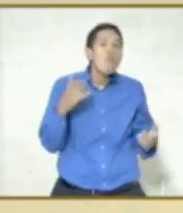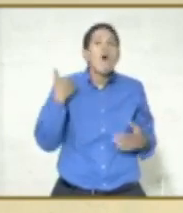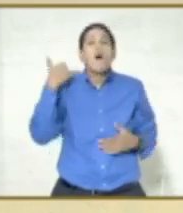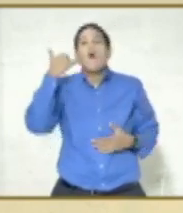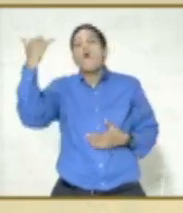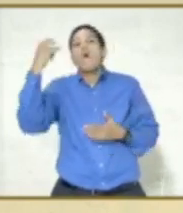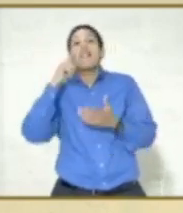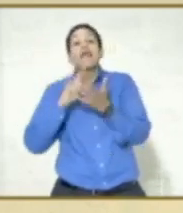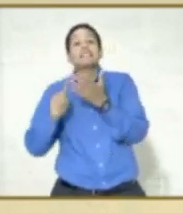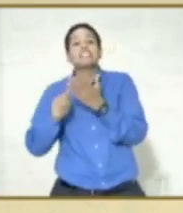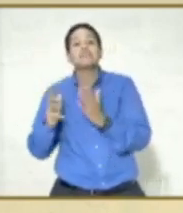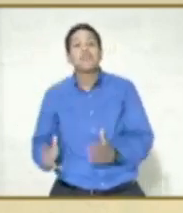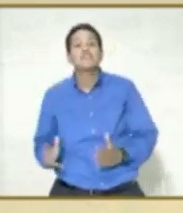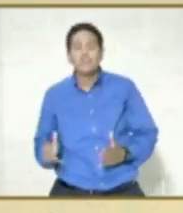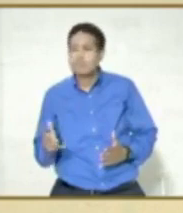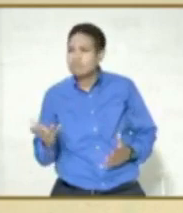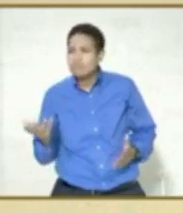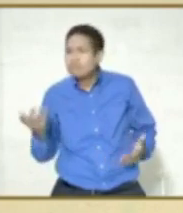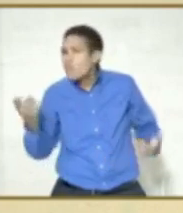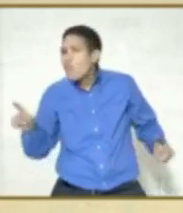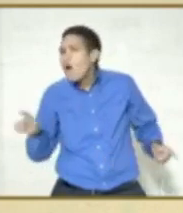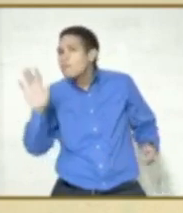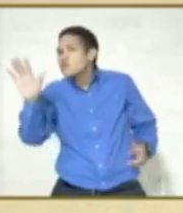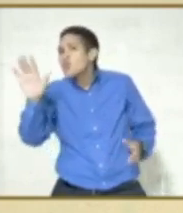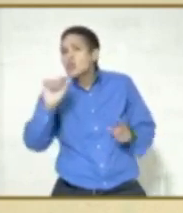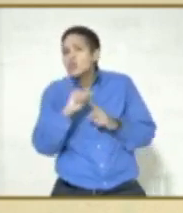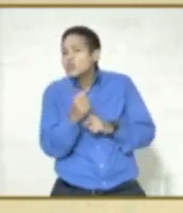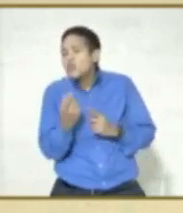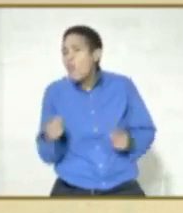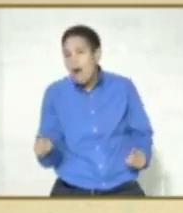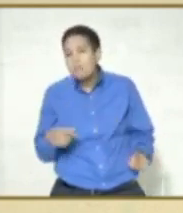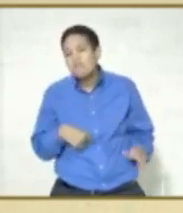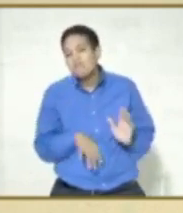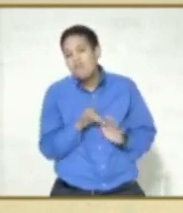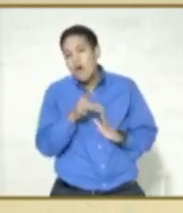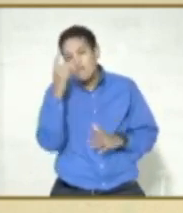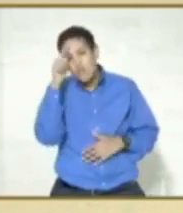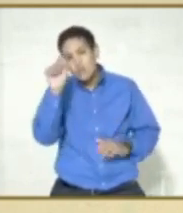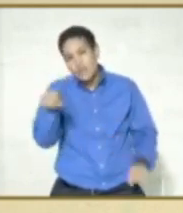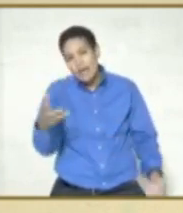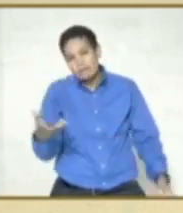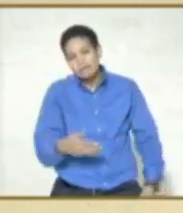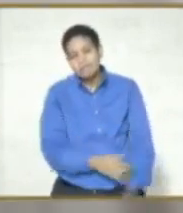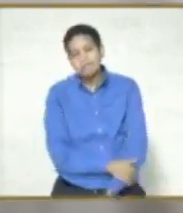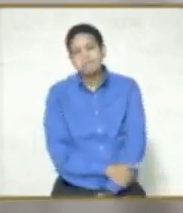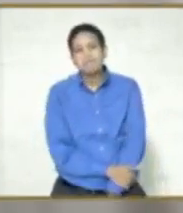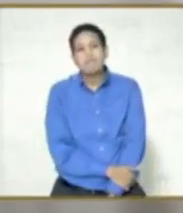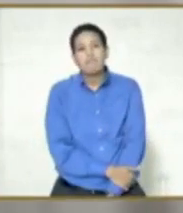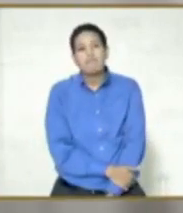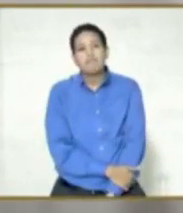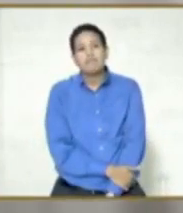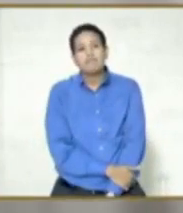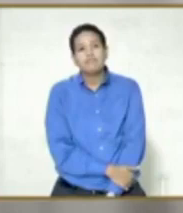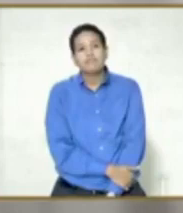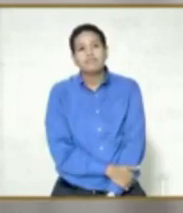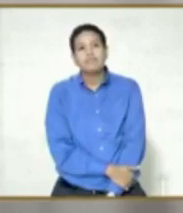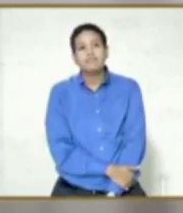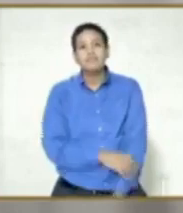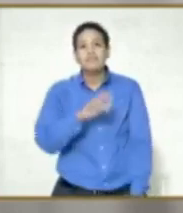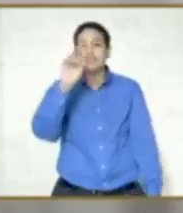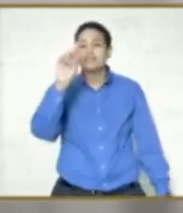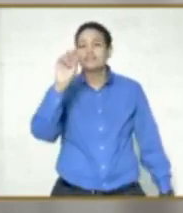Inspector of Poor and see what has happened to your situation. Thank you, Ms. Lewis. Question from Dervin Malcolm of